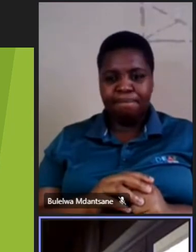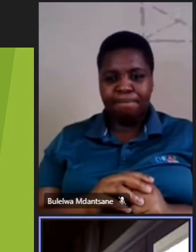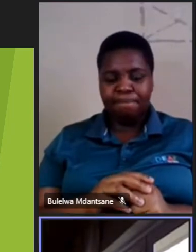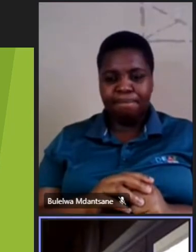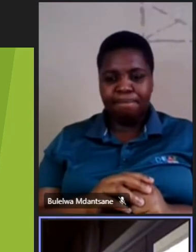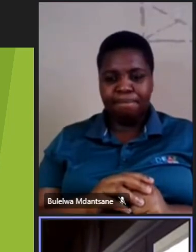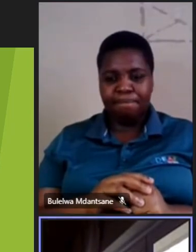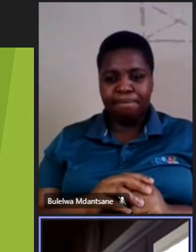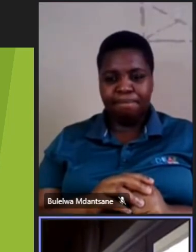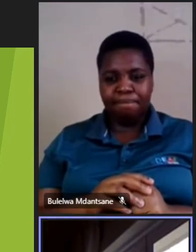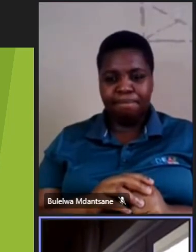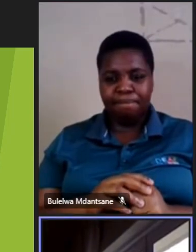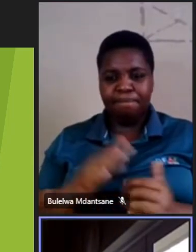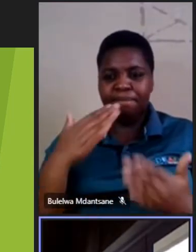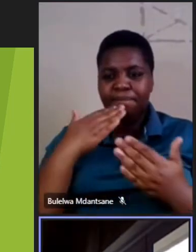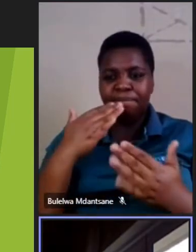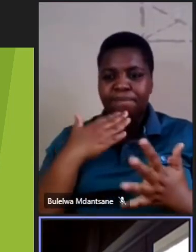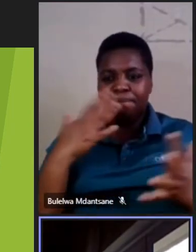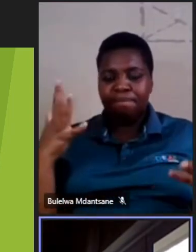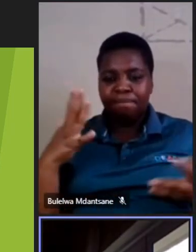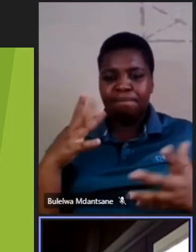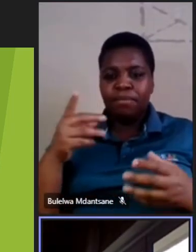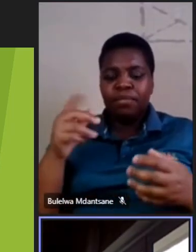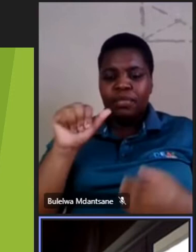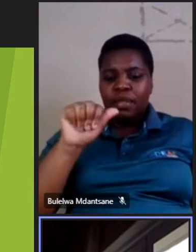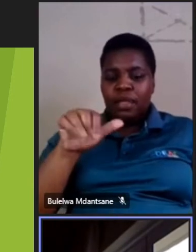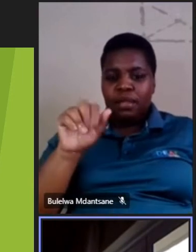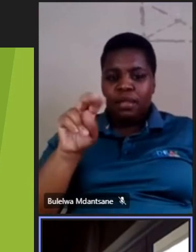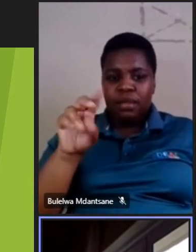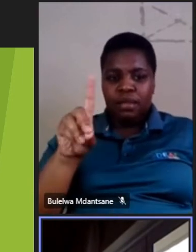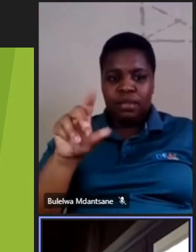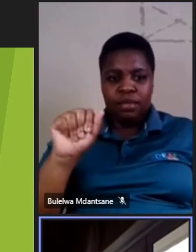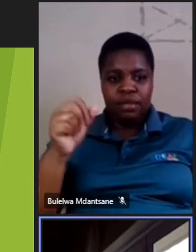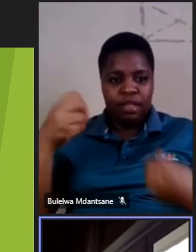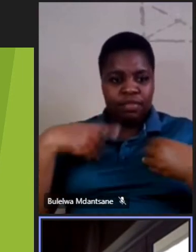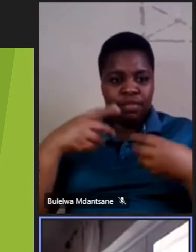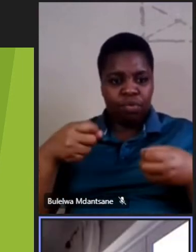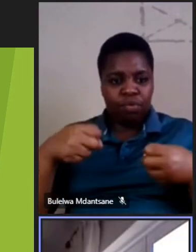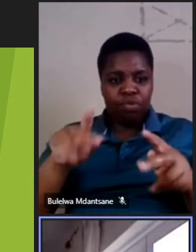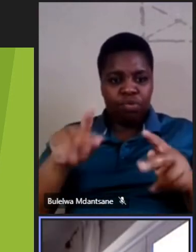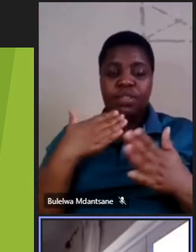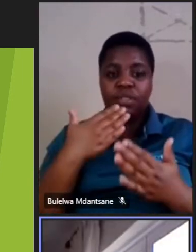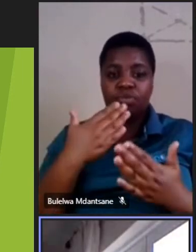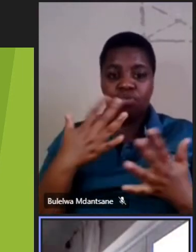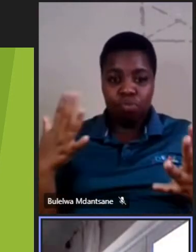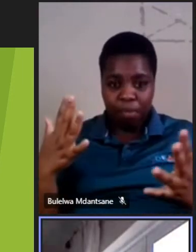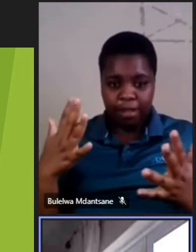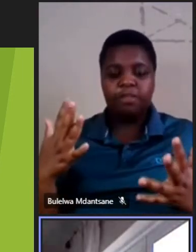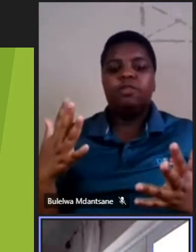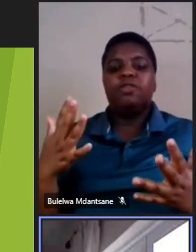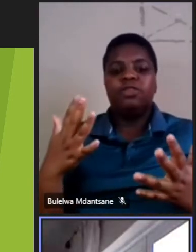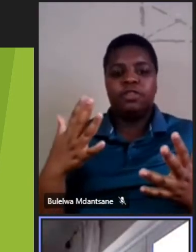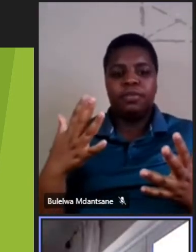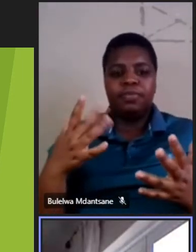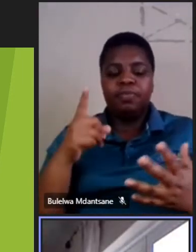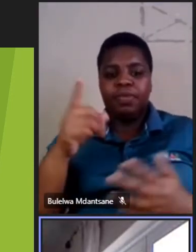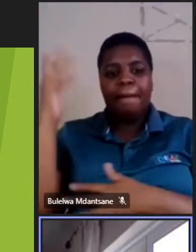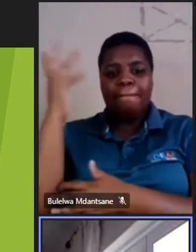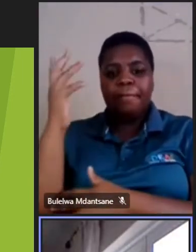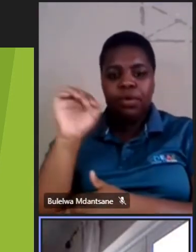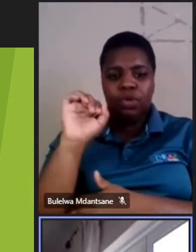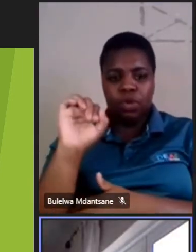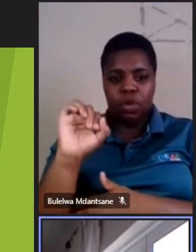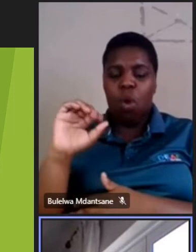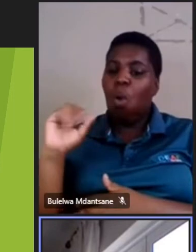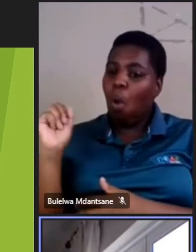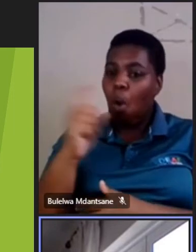Joel, thank you very much, Joel. Yes, thank you very much, Jacqueline, for that presentation, and for all the